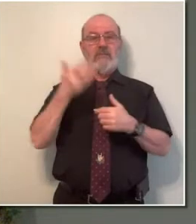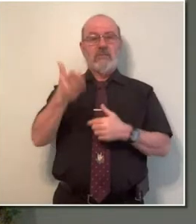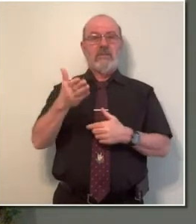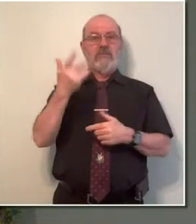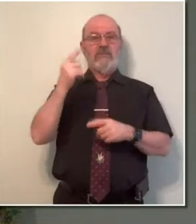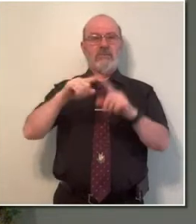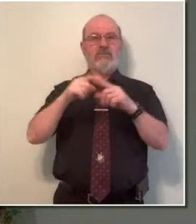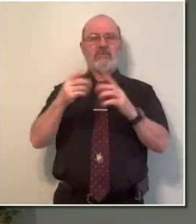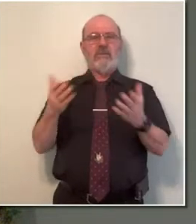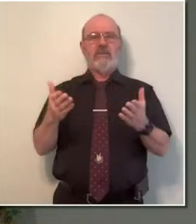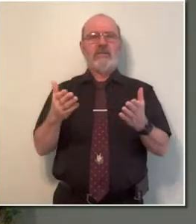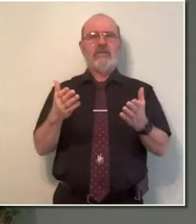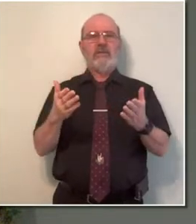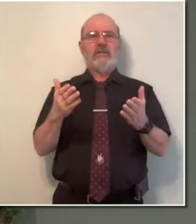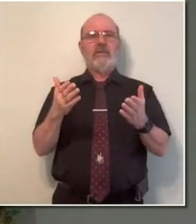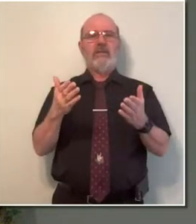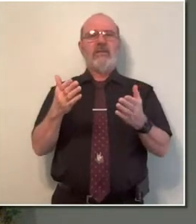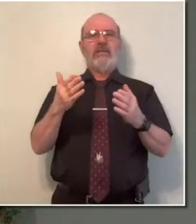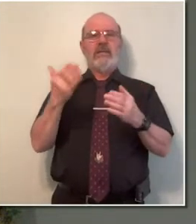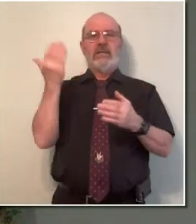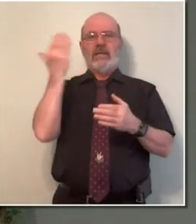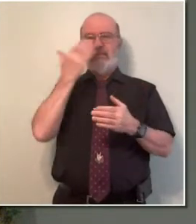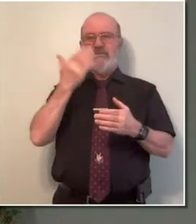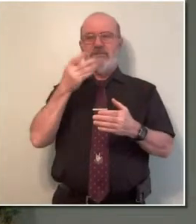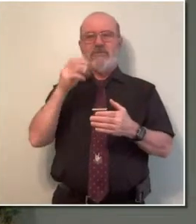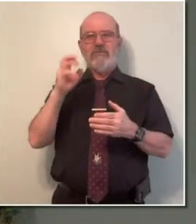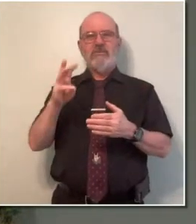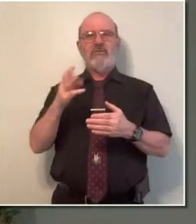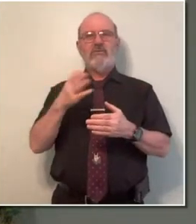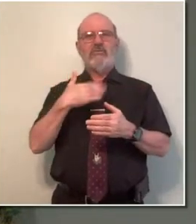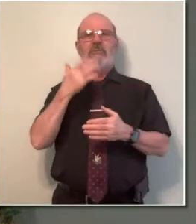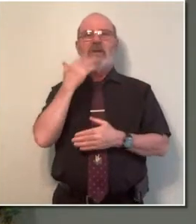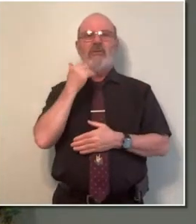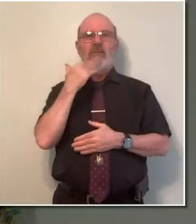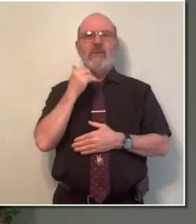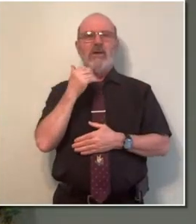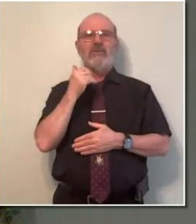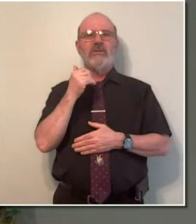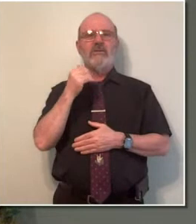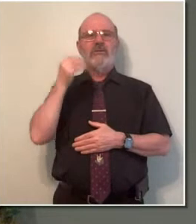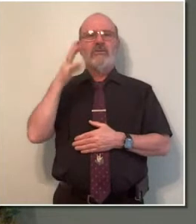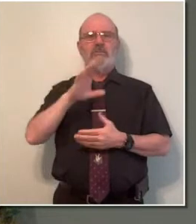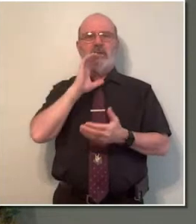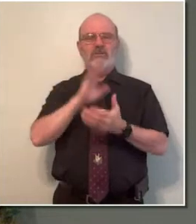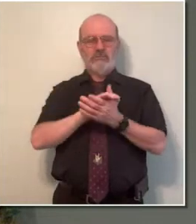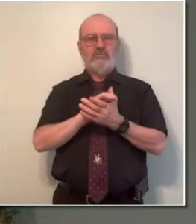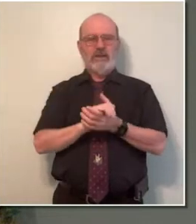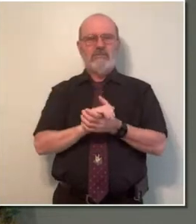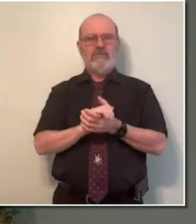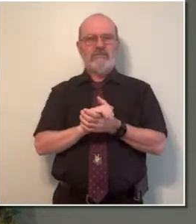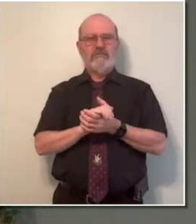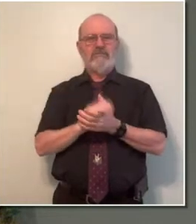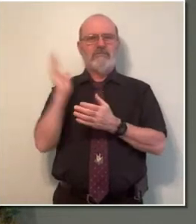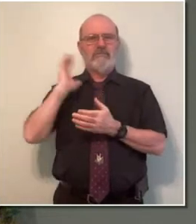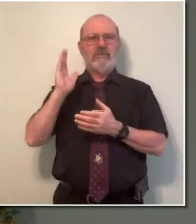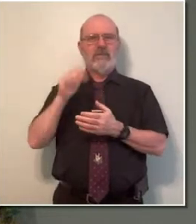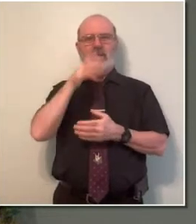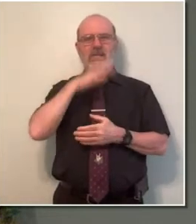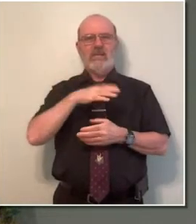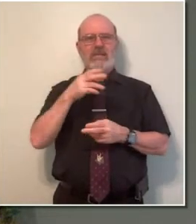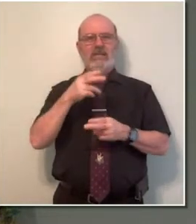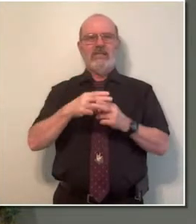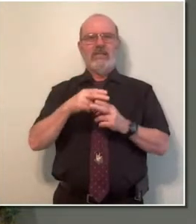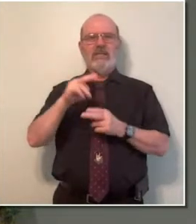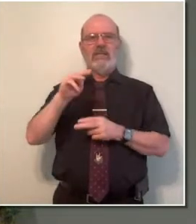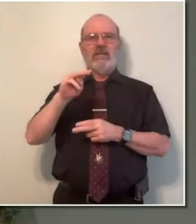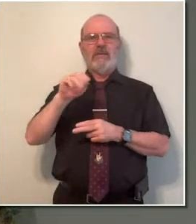things. And in this front pew over here was my grandmother, who was the pastor's wife at the time, a lady named Marla Gamble, who